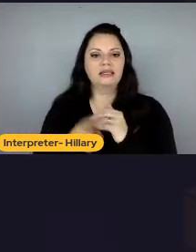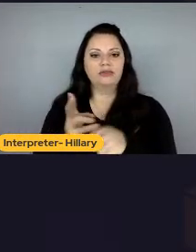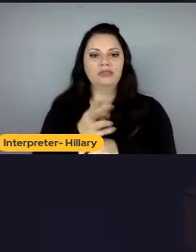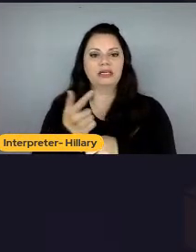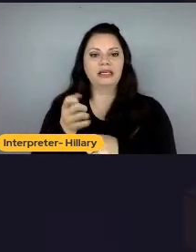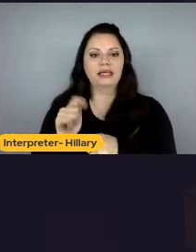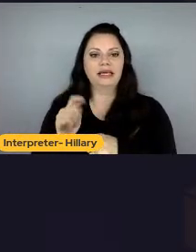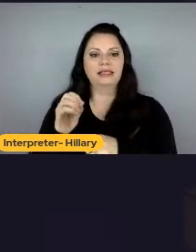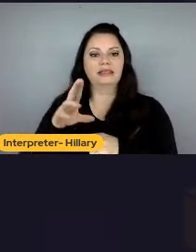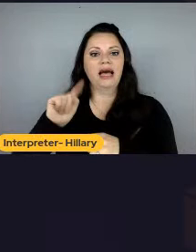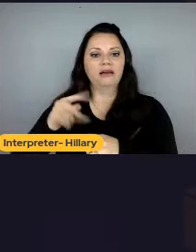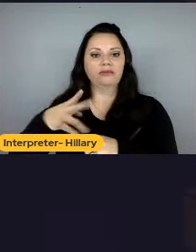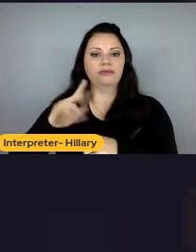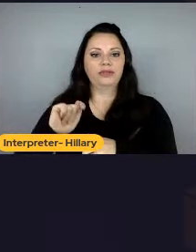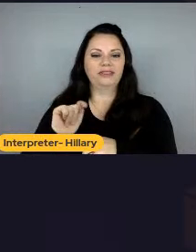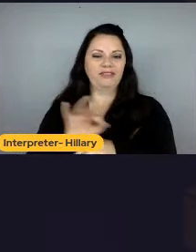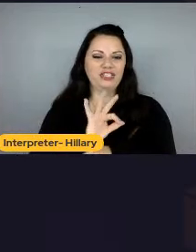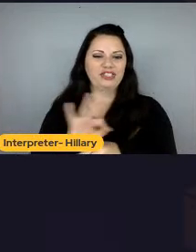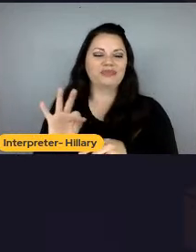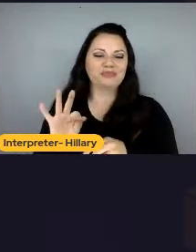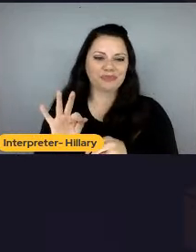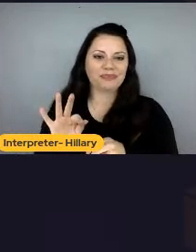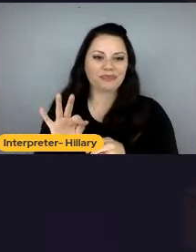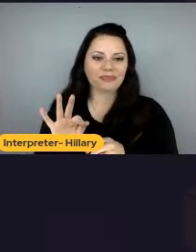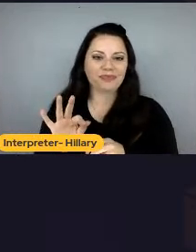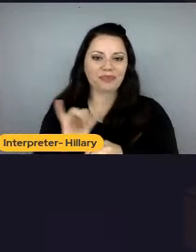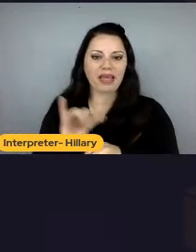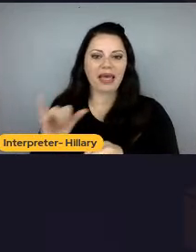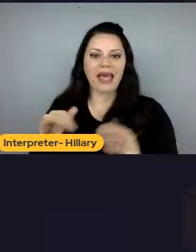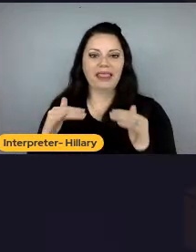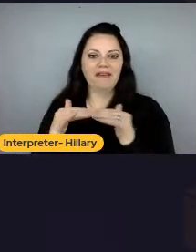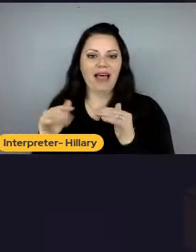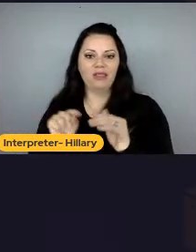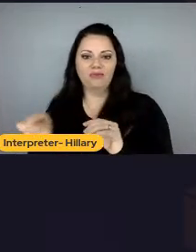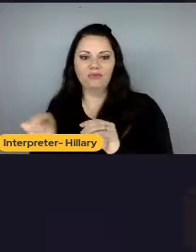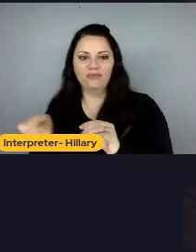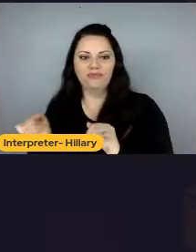output function and the value attributes.